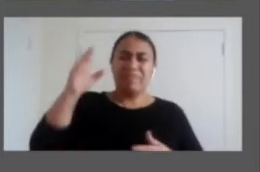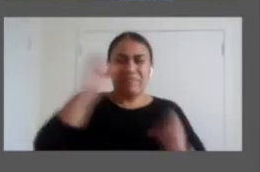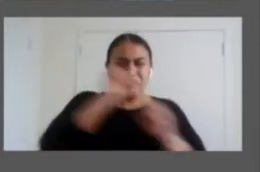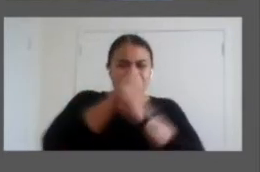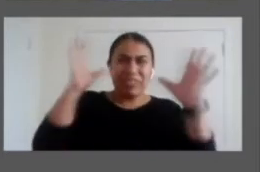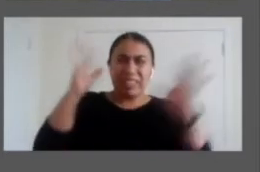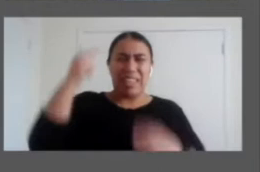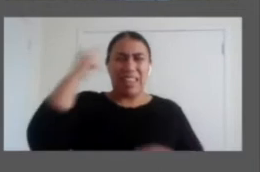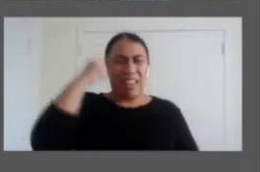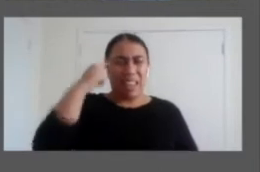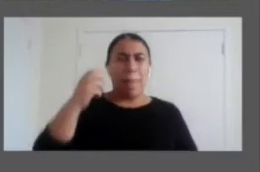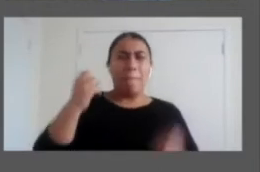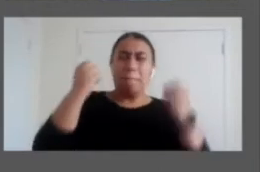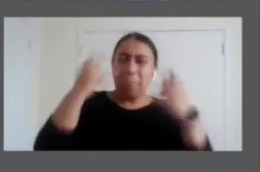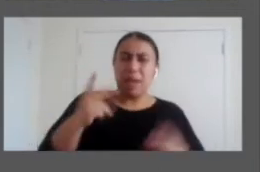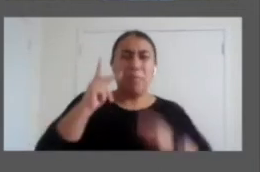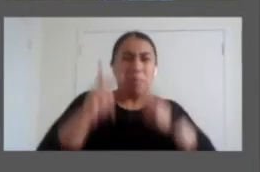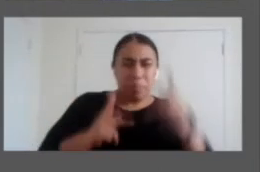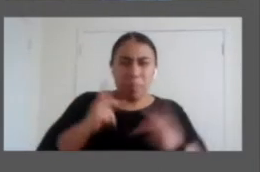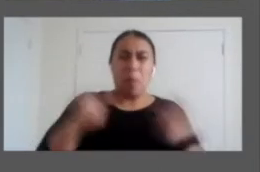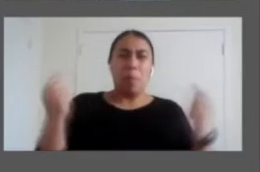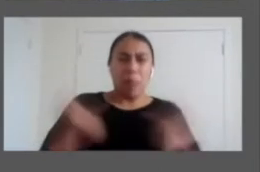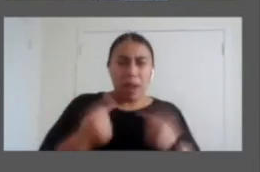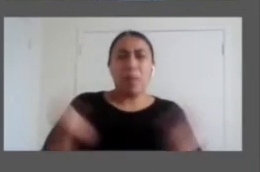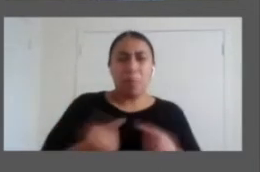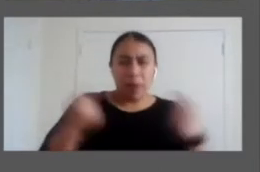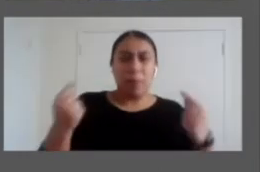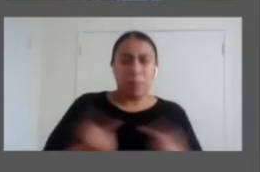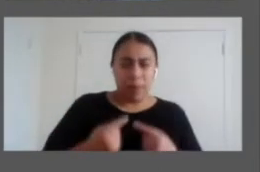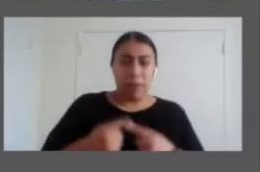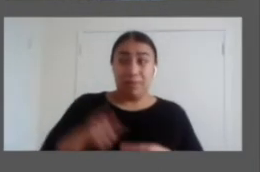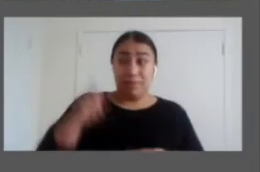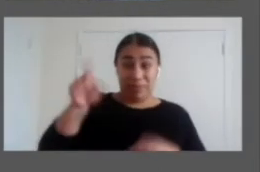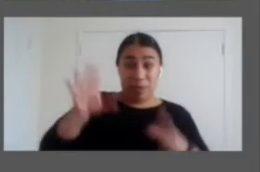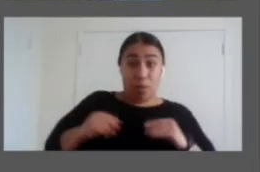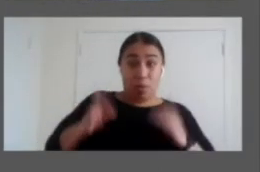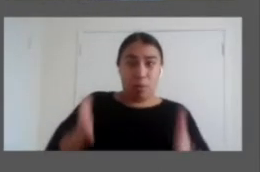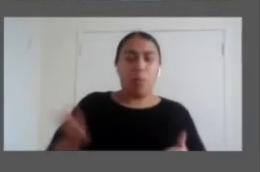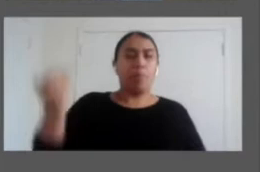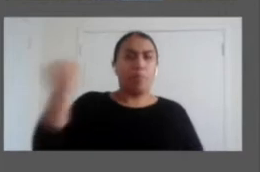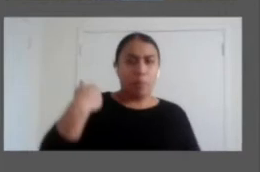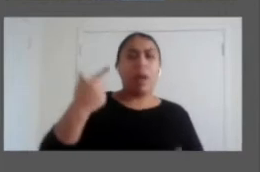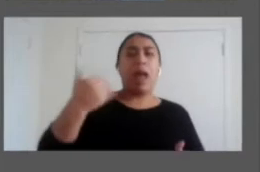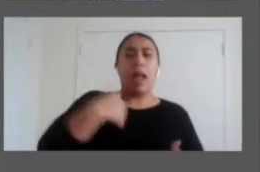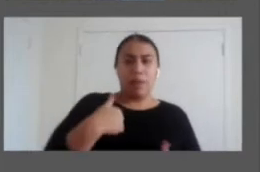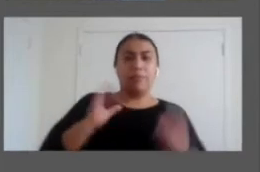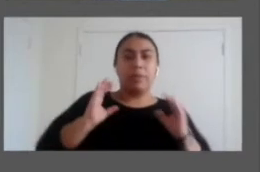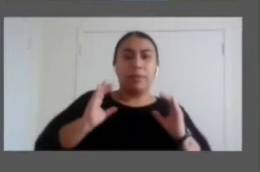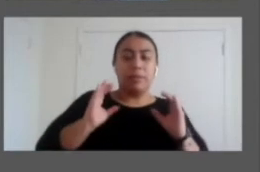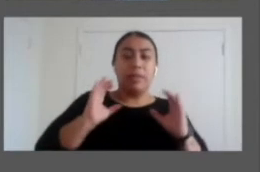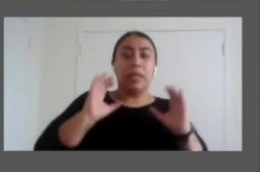with clinical evidence. Brian at the time was the co-founder of a pain management clinic where he heard from chronic pain